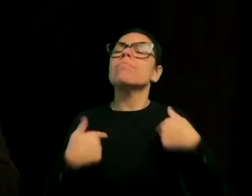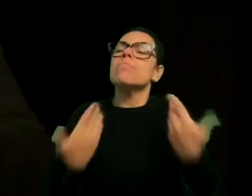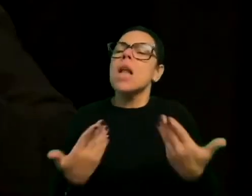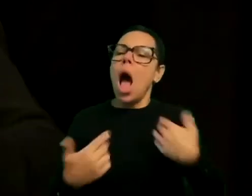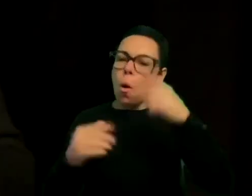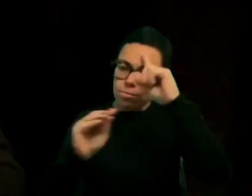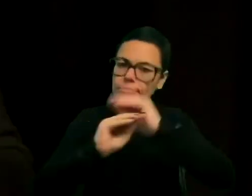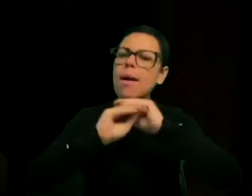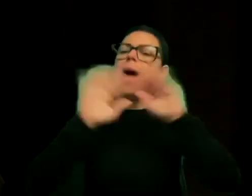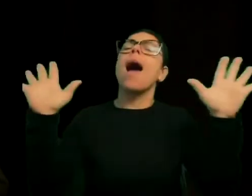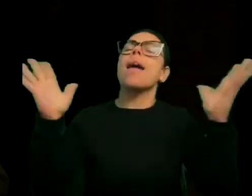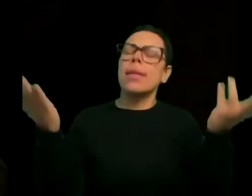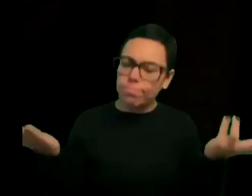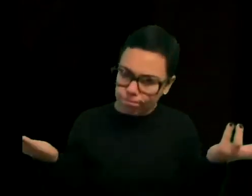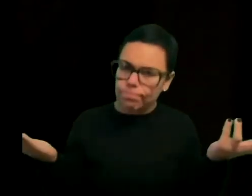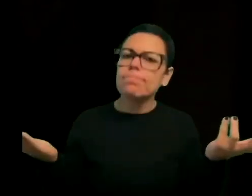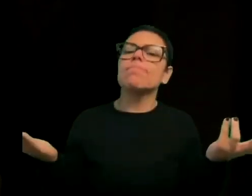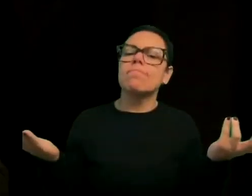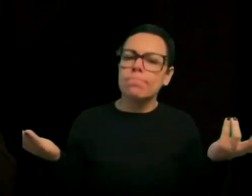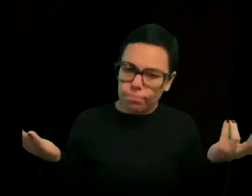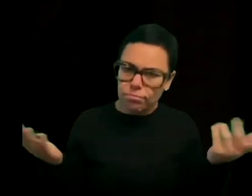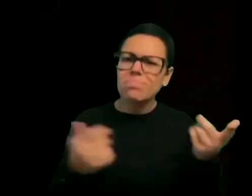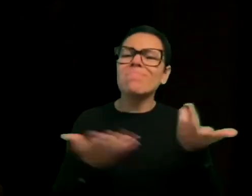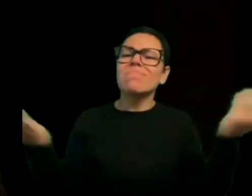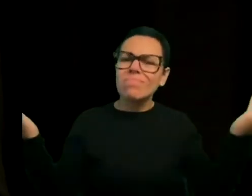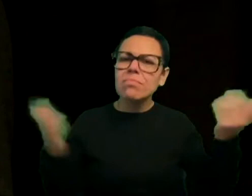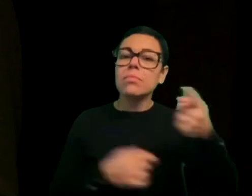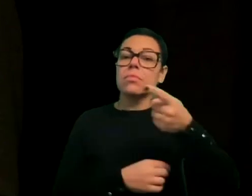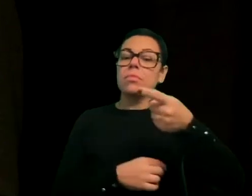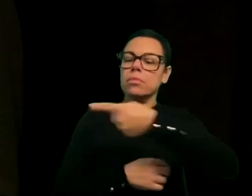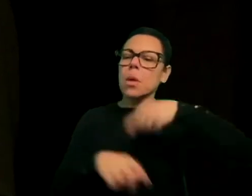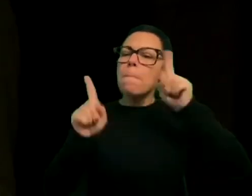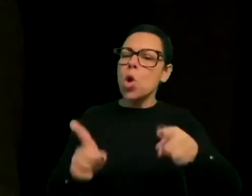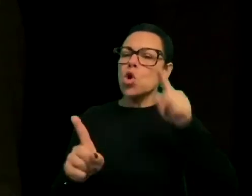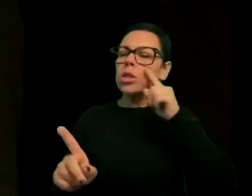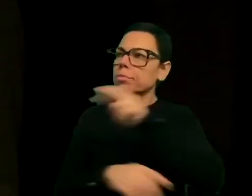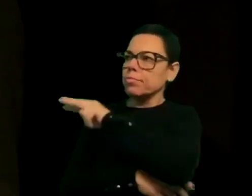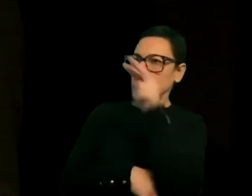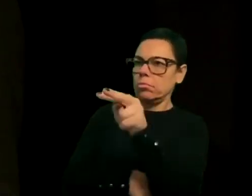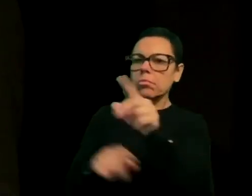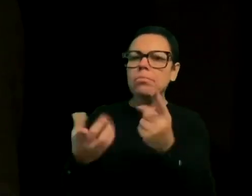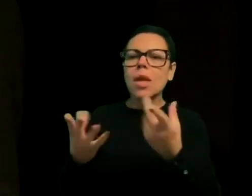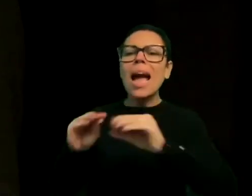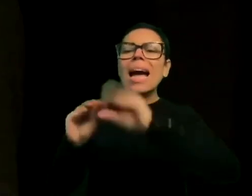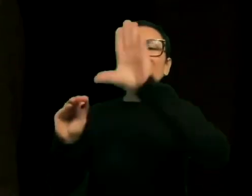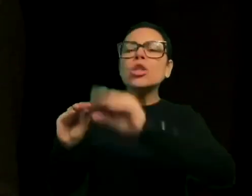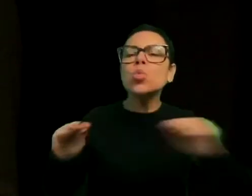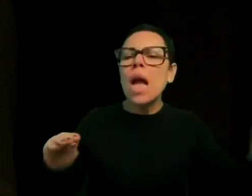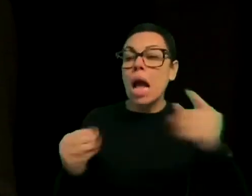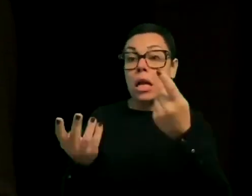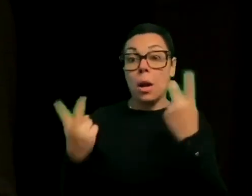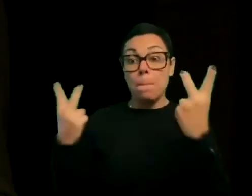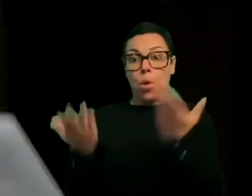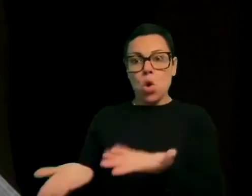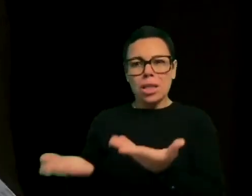our own concrete work what is possible, what can we do, and how can we well, promote